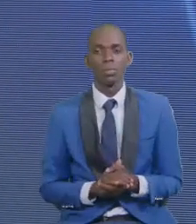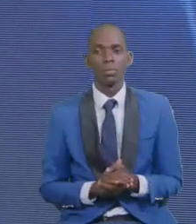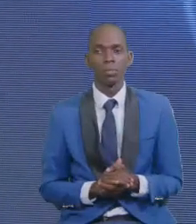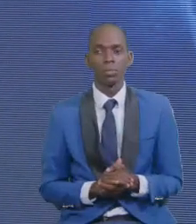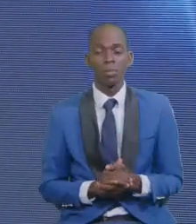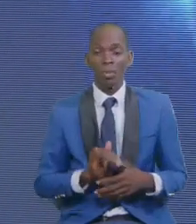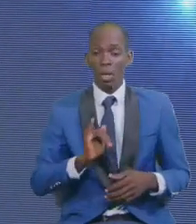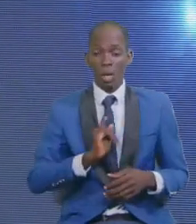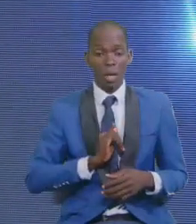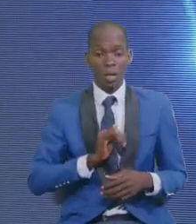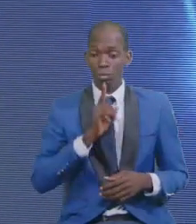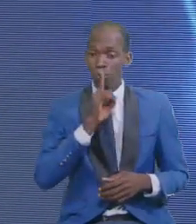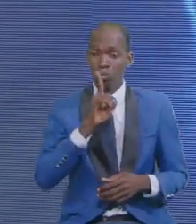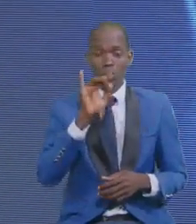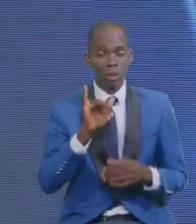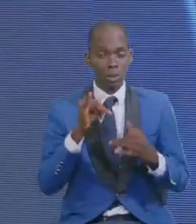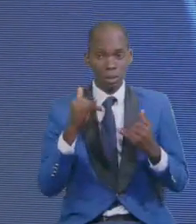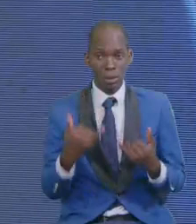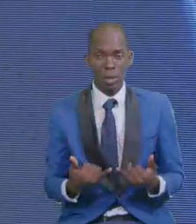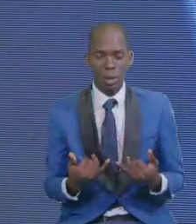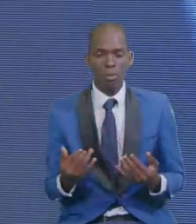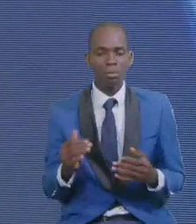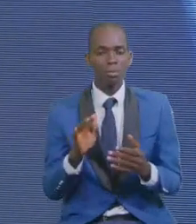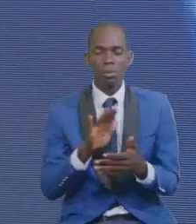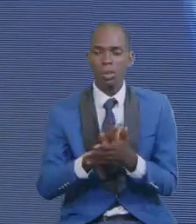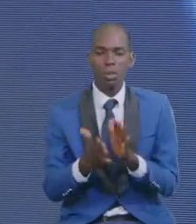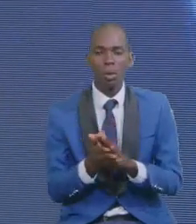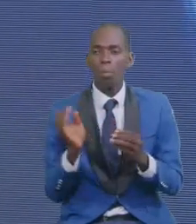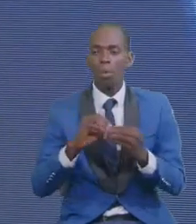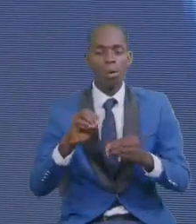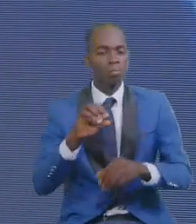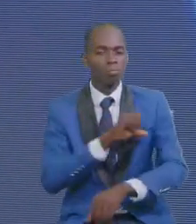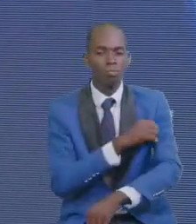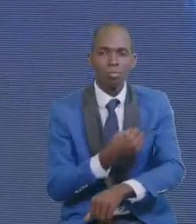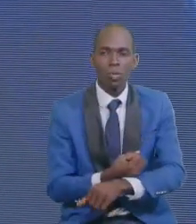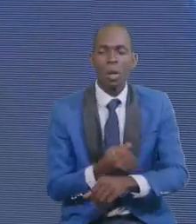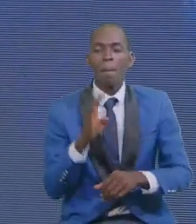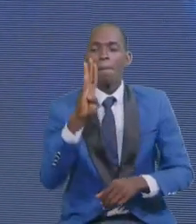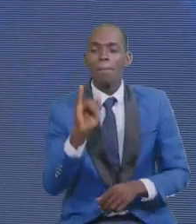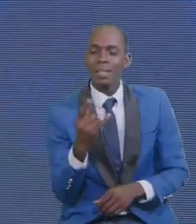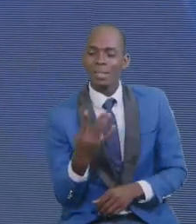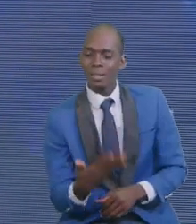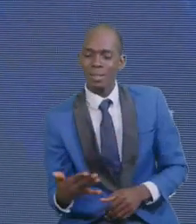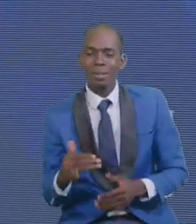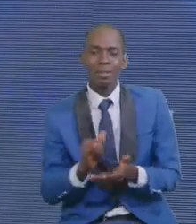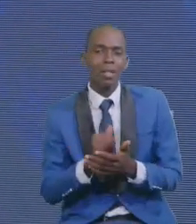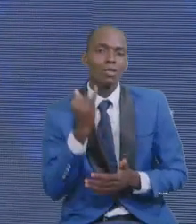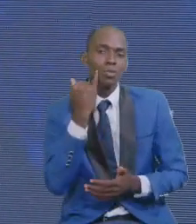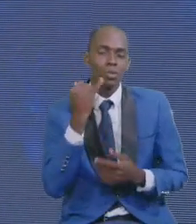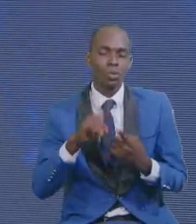Actually now, become strengthened by the things that should weaken me.